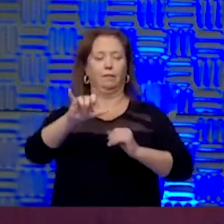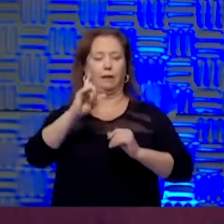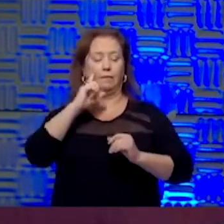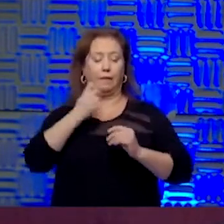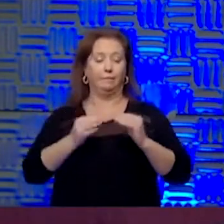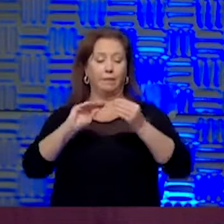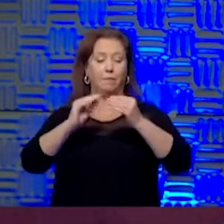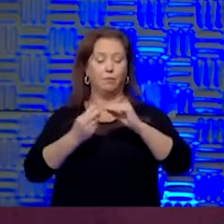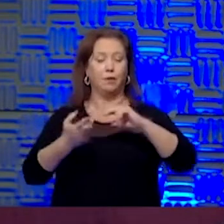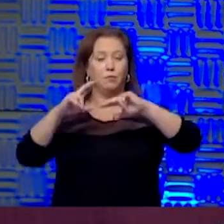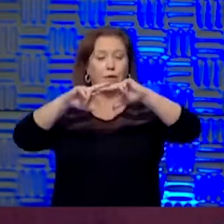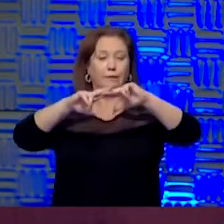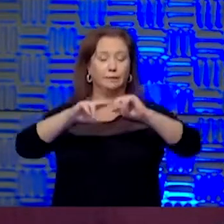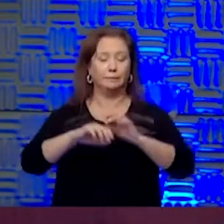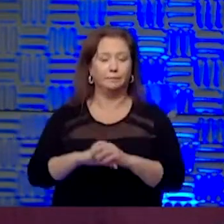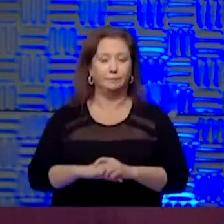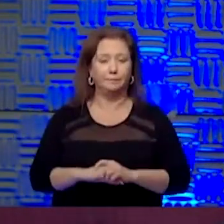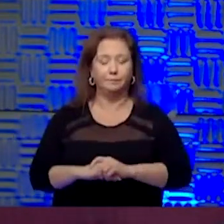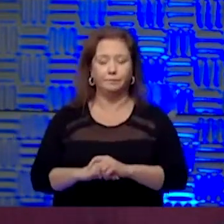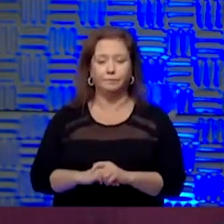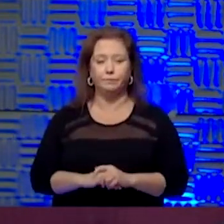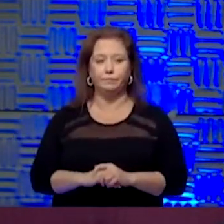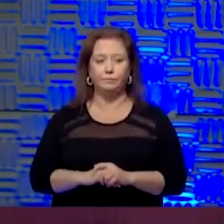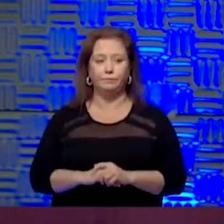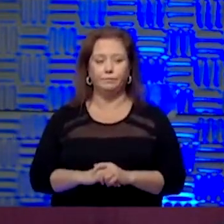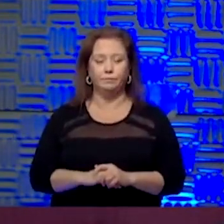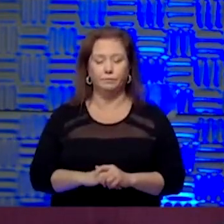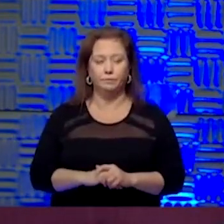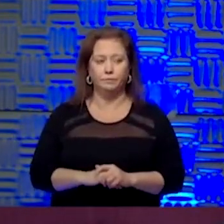All right, next, other questions